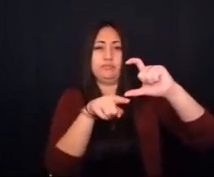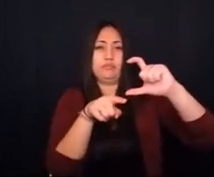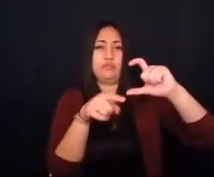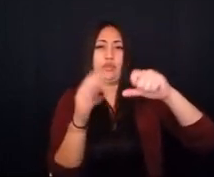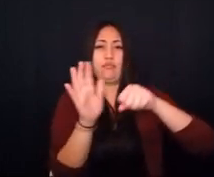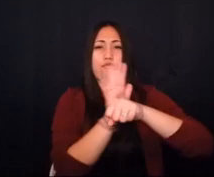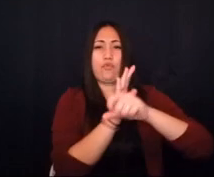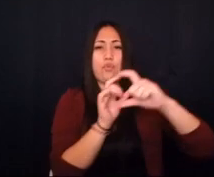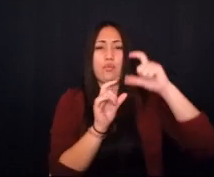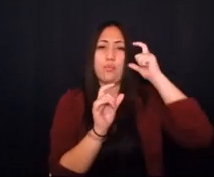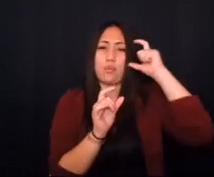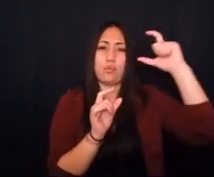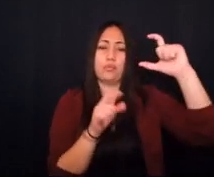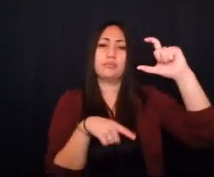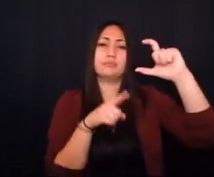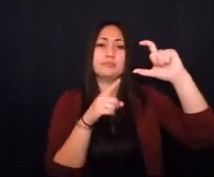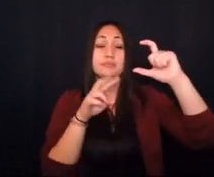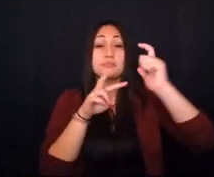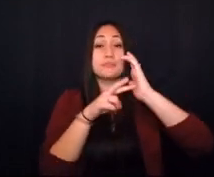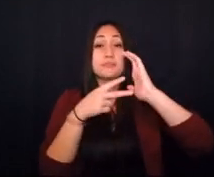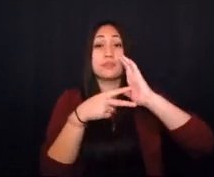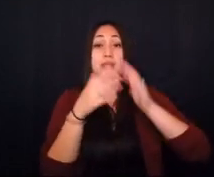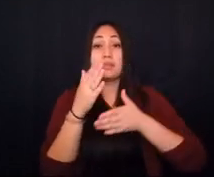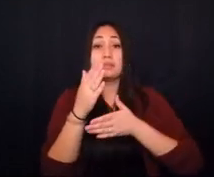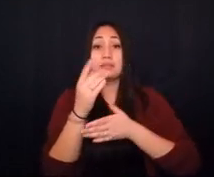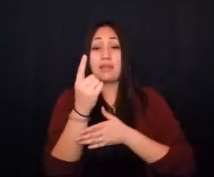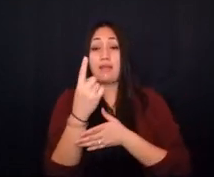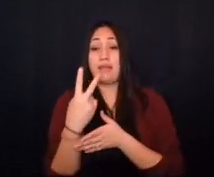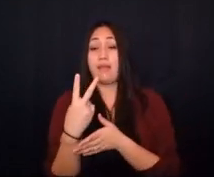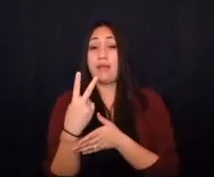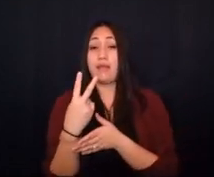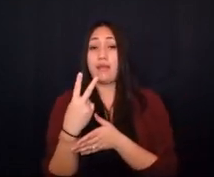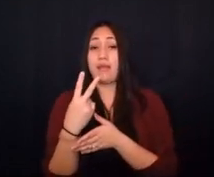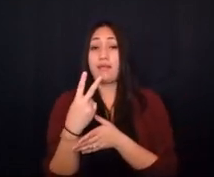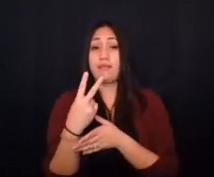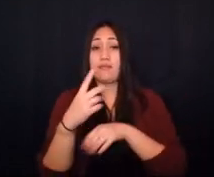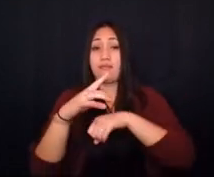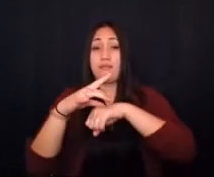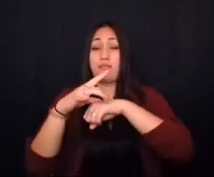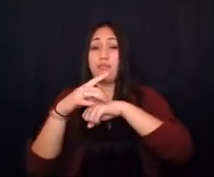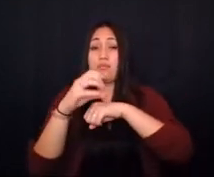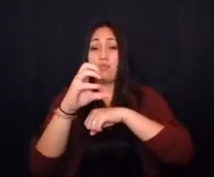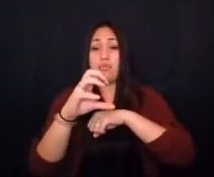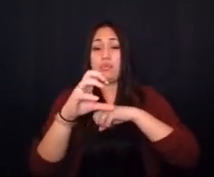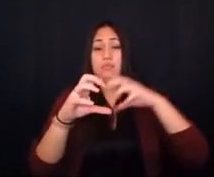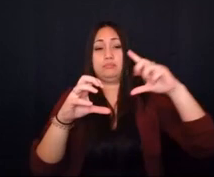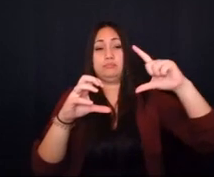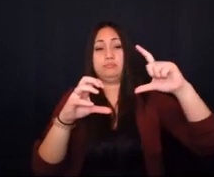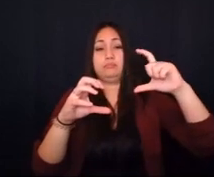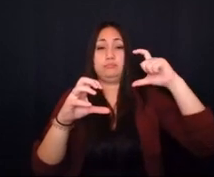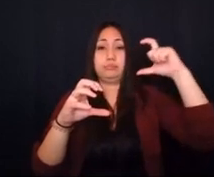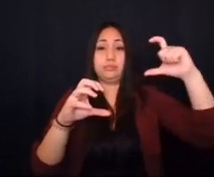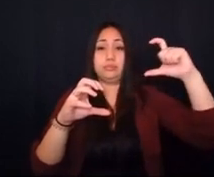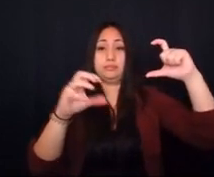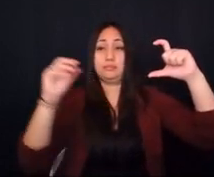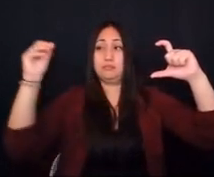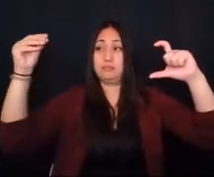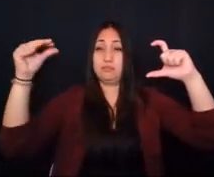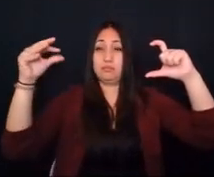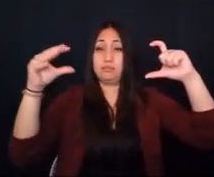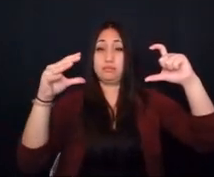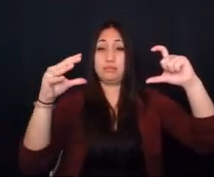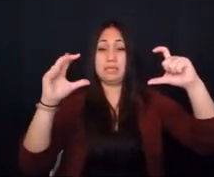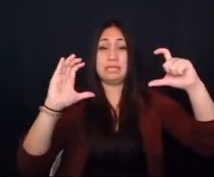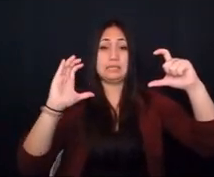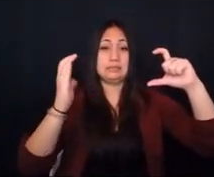one half of the moon is illuminated by the sun. As the moon orbits Earth, the sun lights up whatever side of the moon is facing it. This makes it look